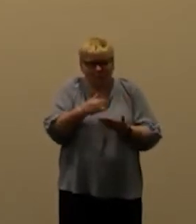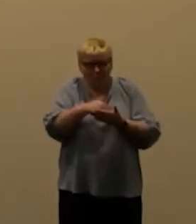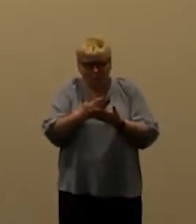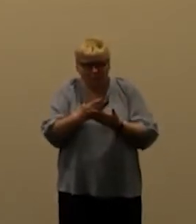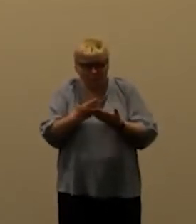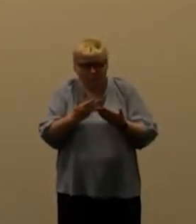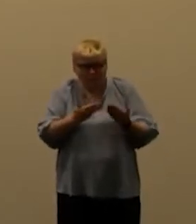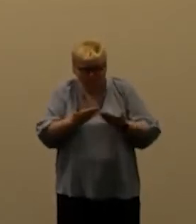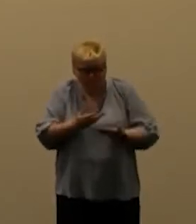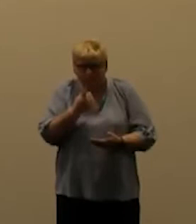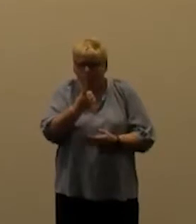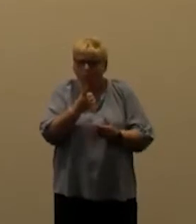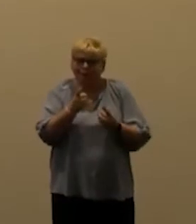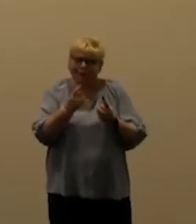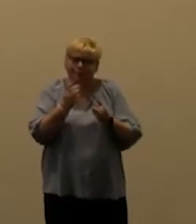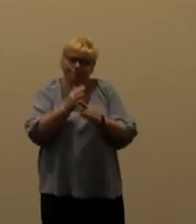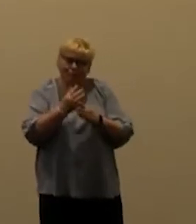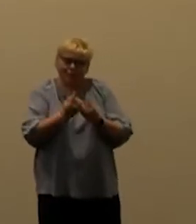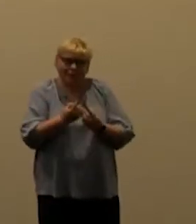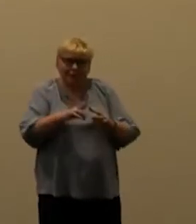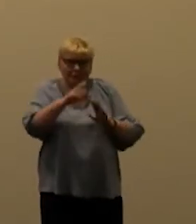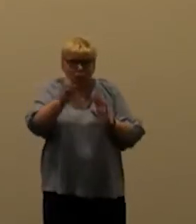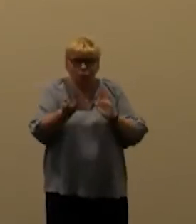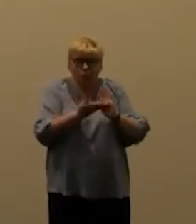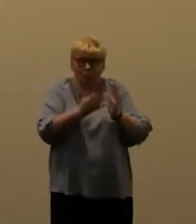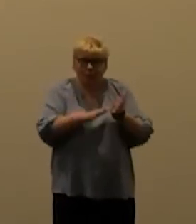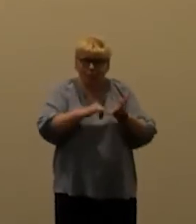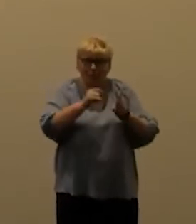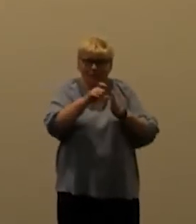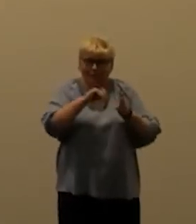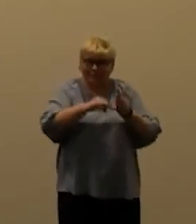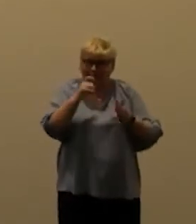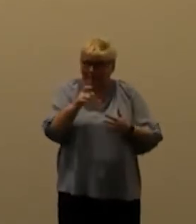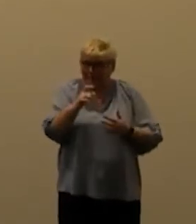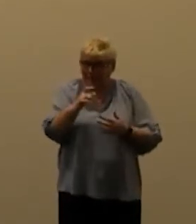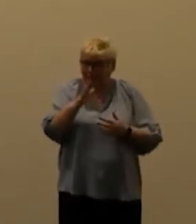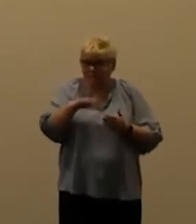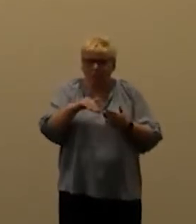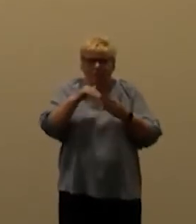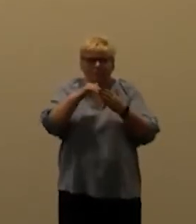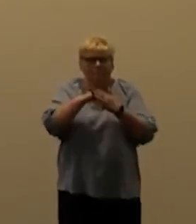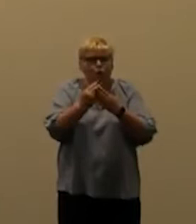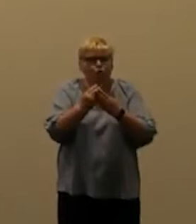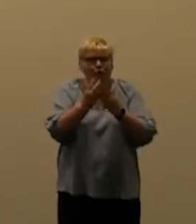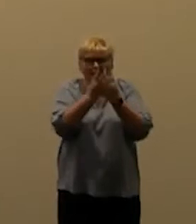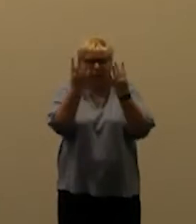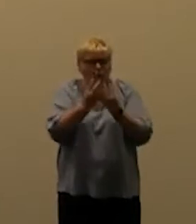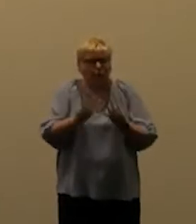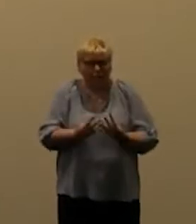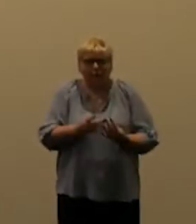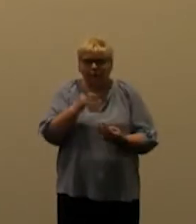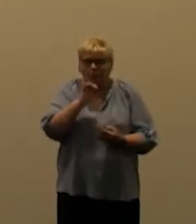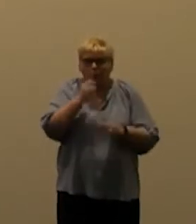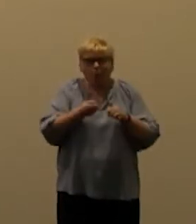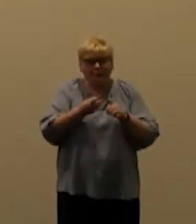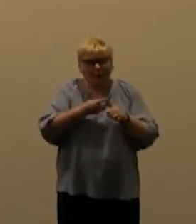Now, one of the really cool things is if you install kind of Microsoft DSC from the PowerShell Gallery, it's going to install all these dependencies